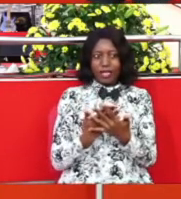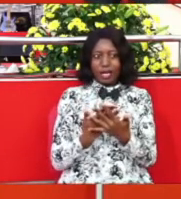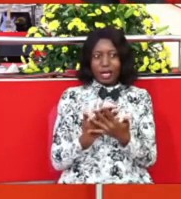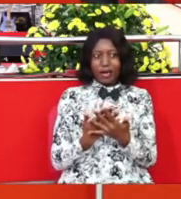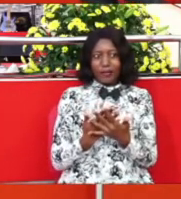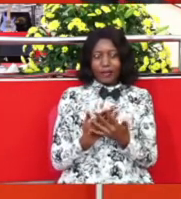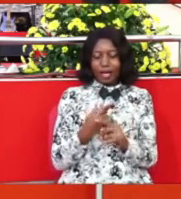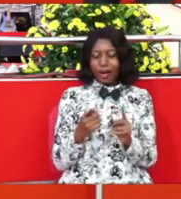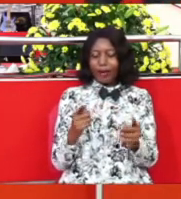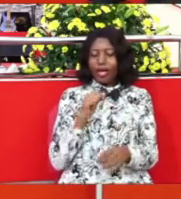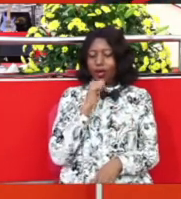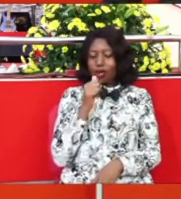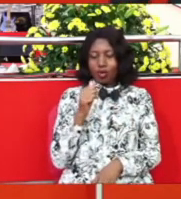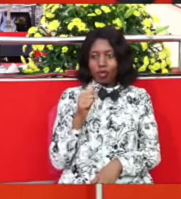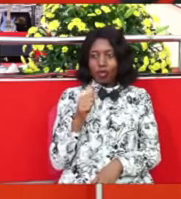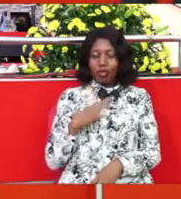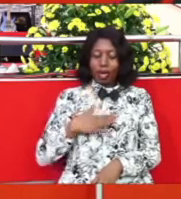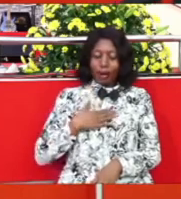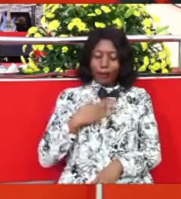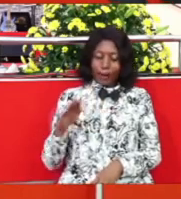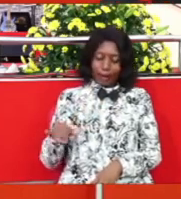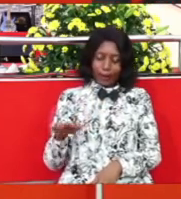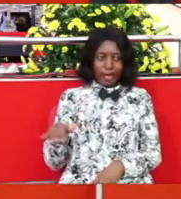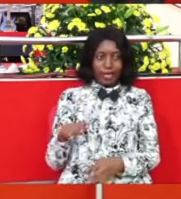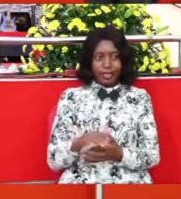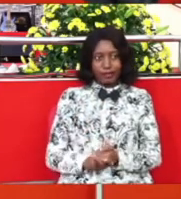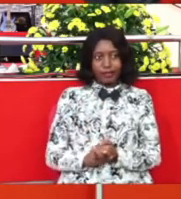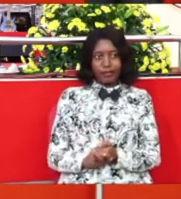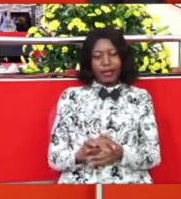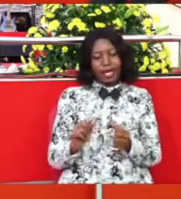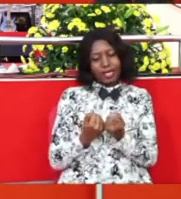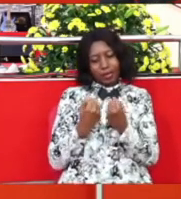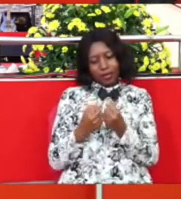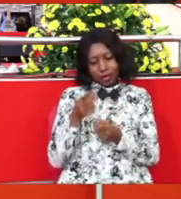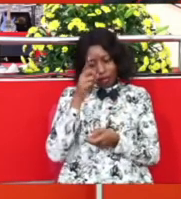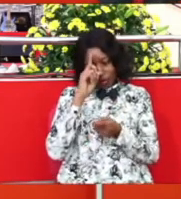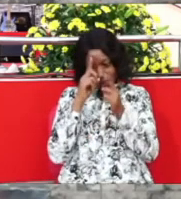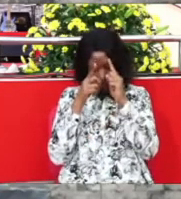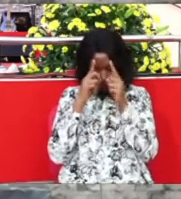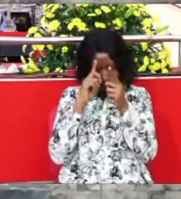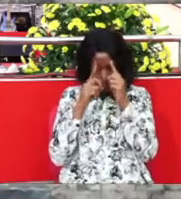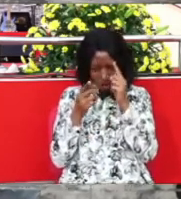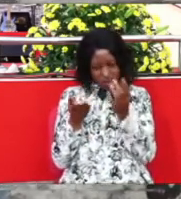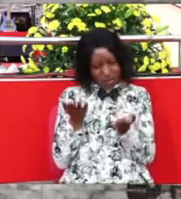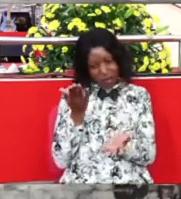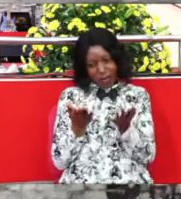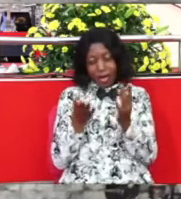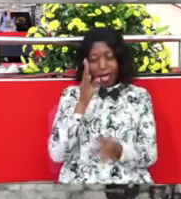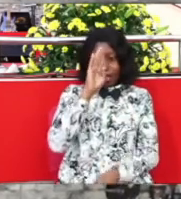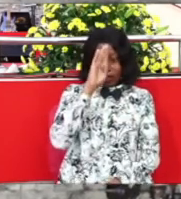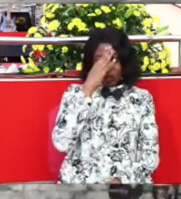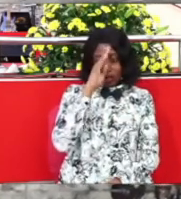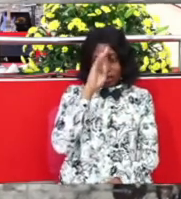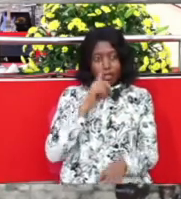don't even need to doubt. Hata hautaweka tilia shauku wakati umejua hii ndio mapenzi ya Mungu. I want to wind it up by bringing this